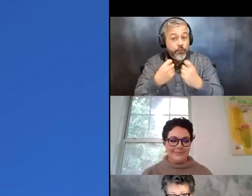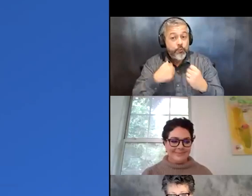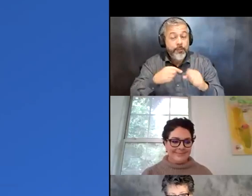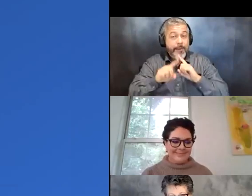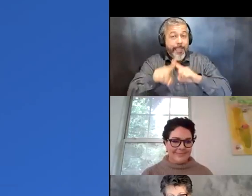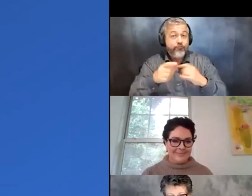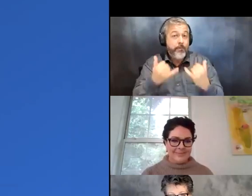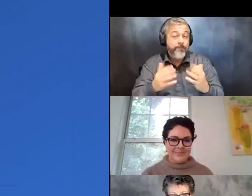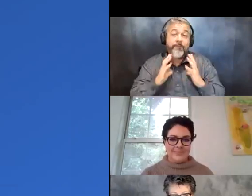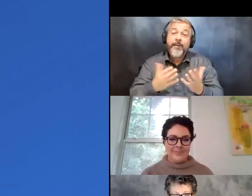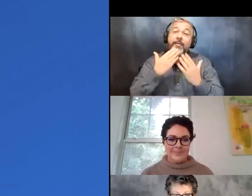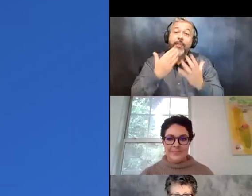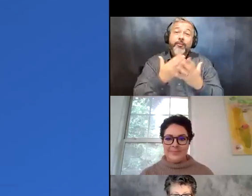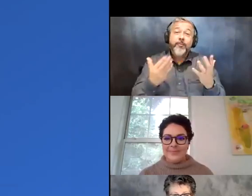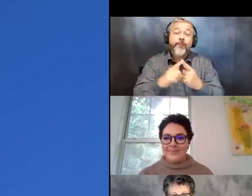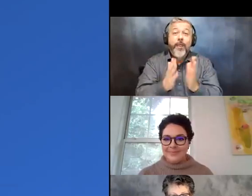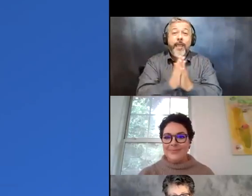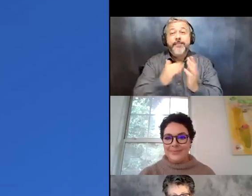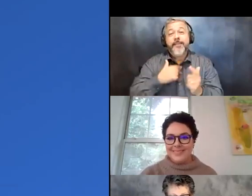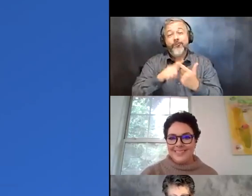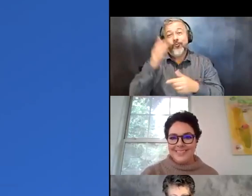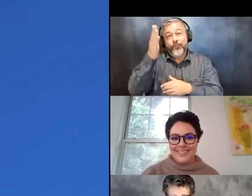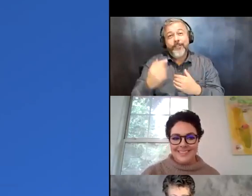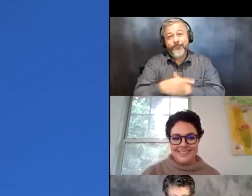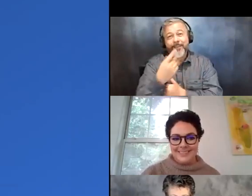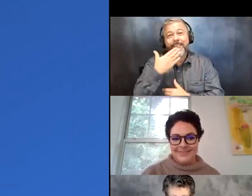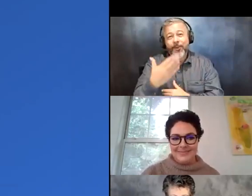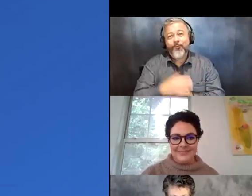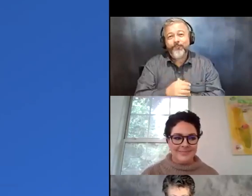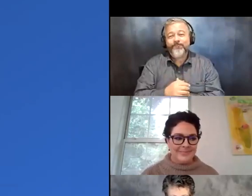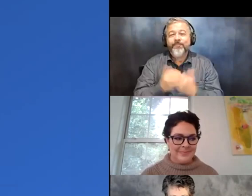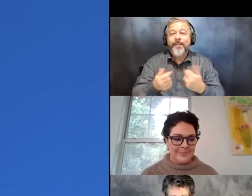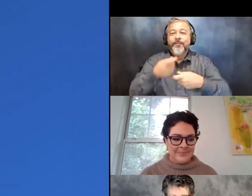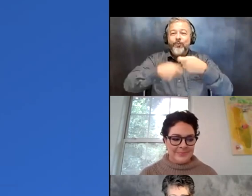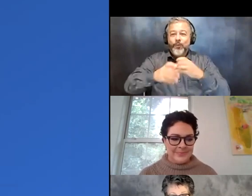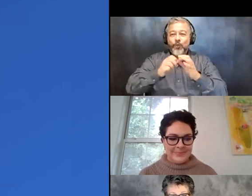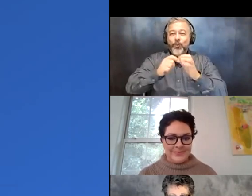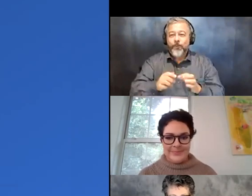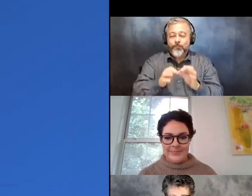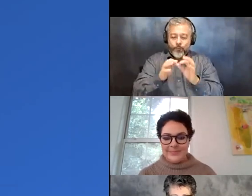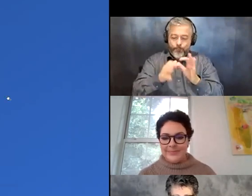answer. Thank you for asking us to be here today.